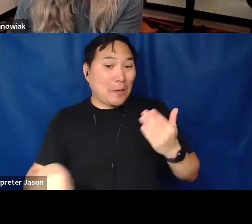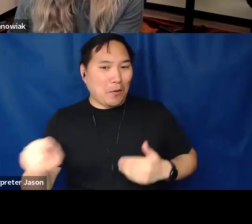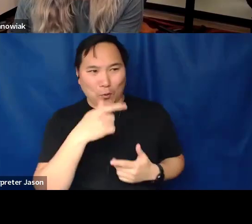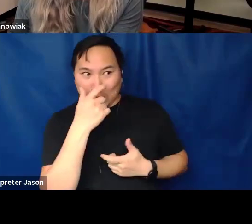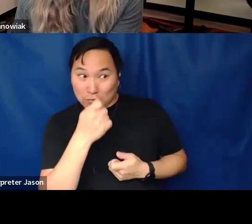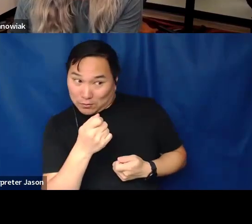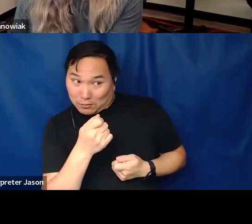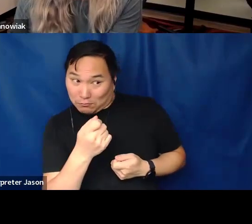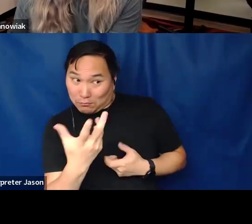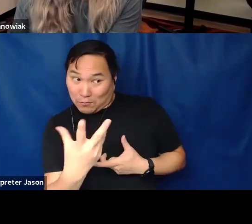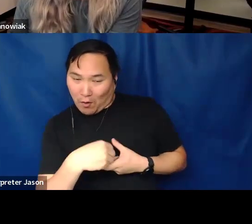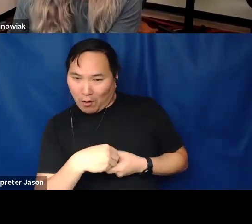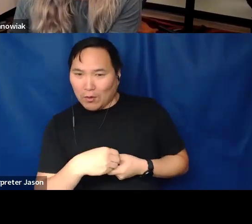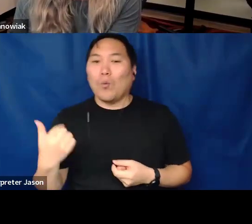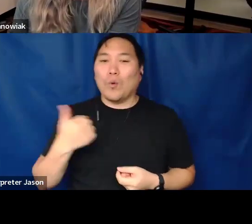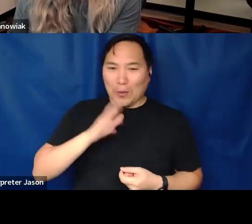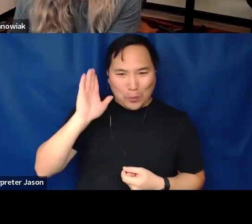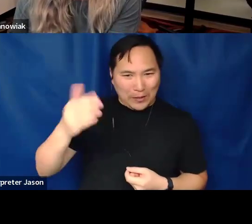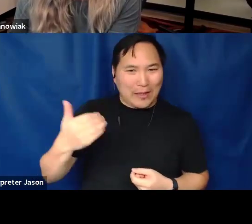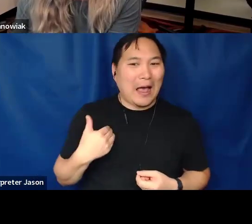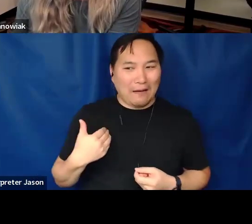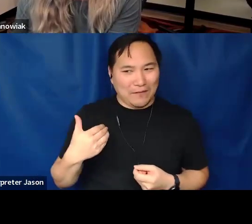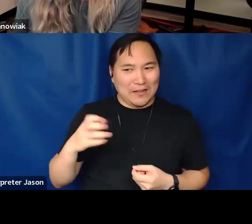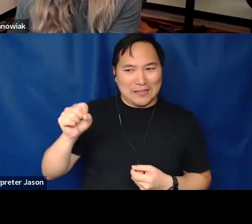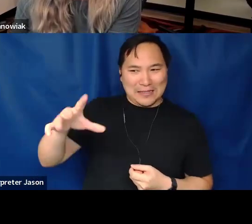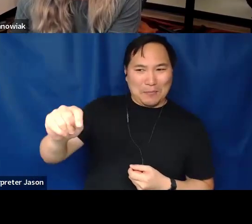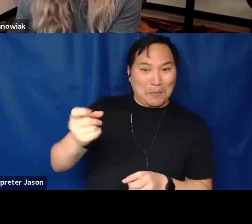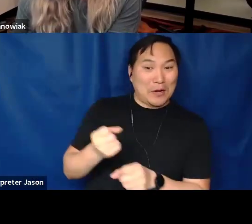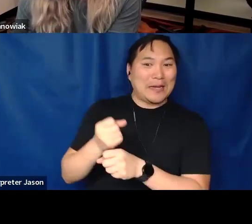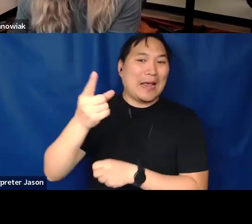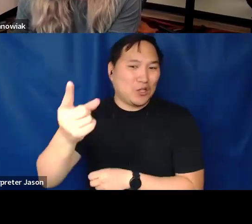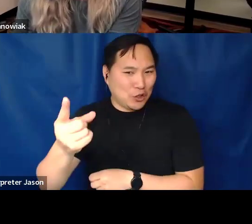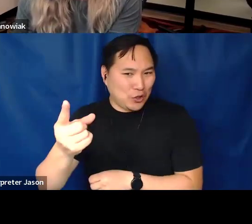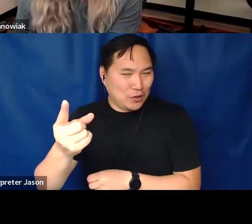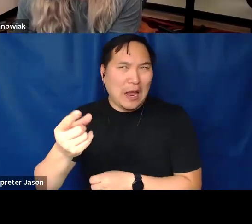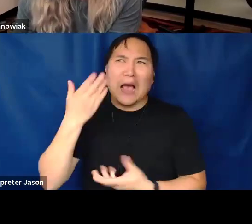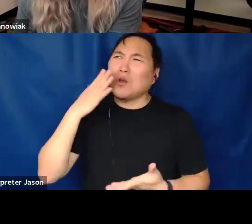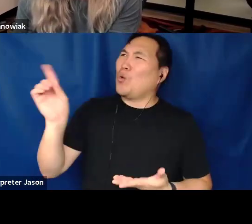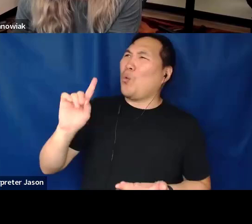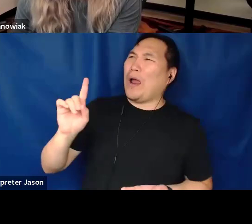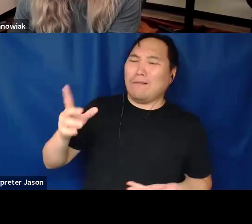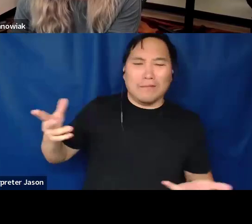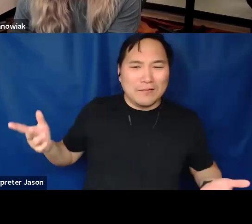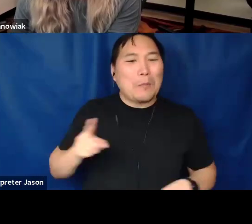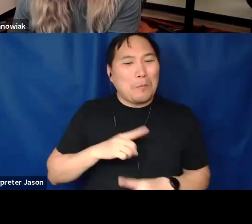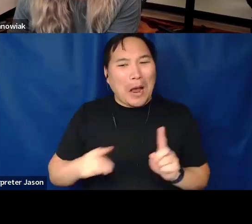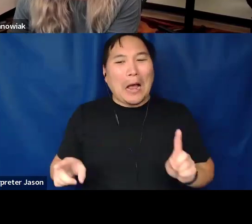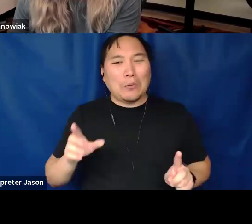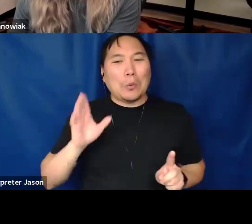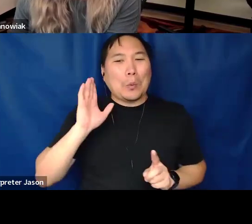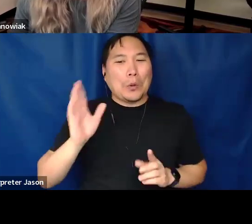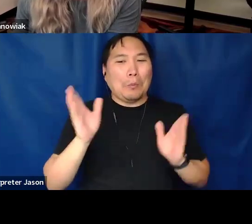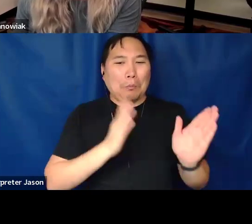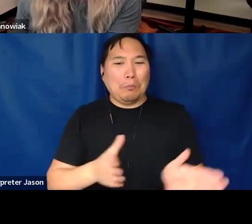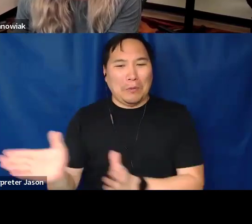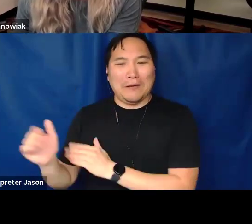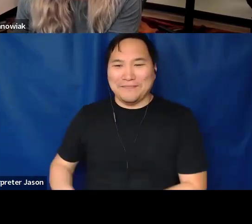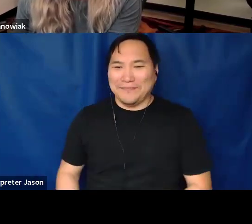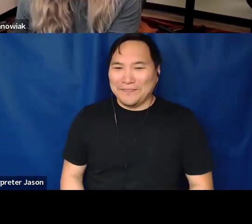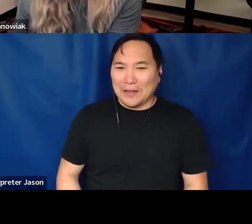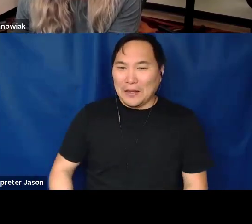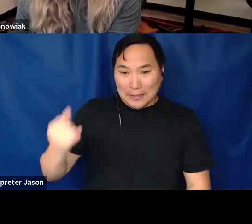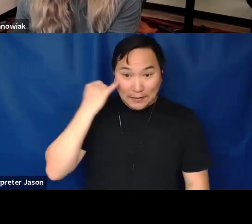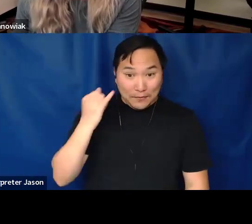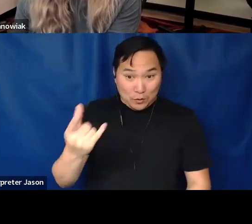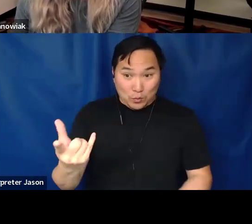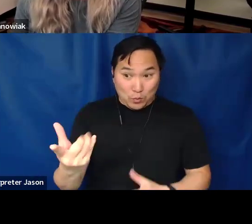that, we will be holding it again in September next year. Who knows where? We'll plan that as we can. But if you are